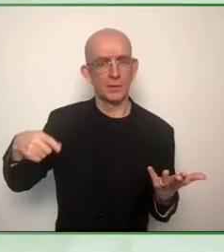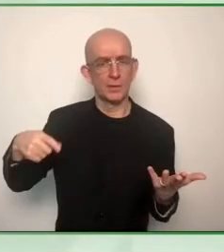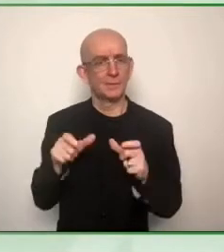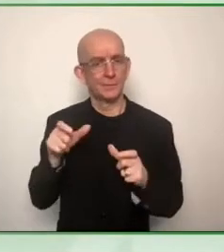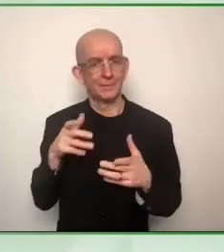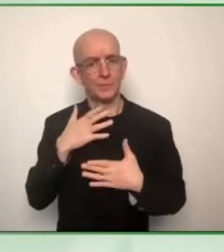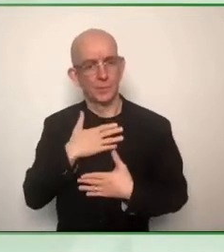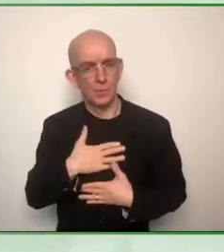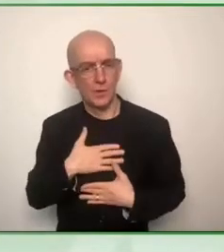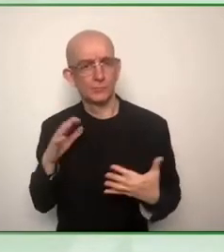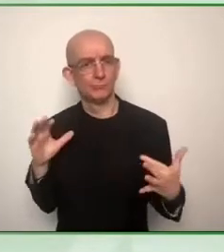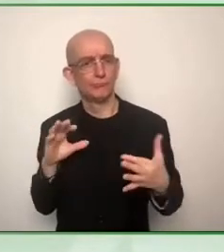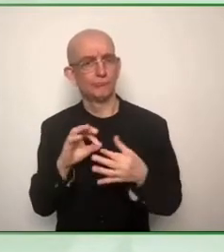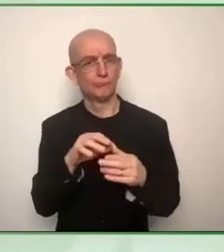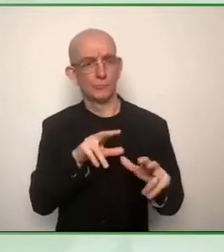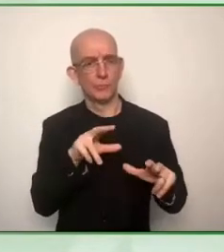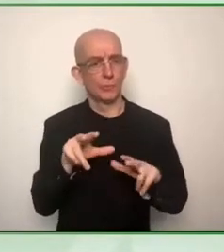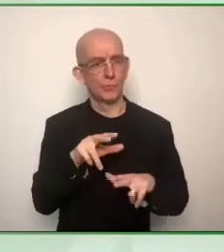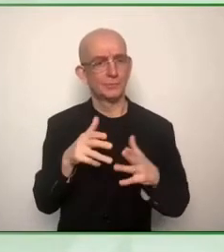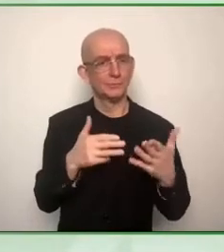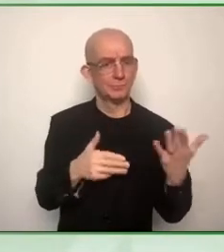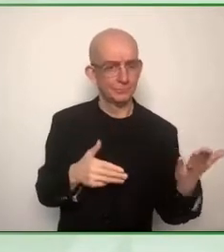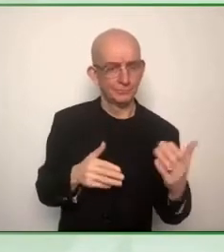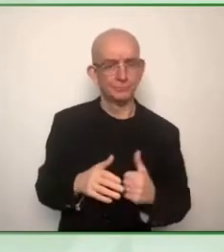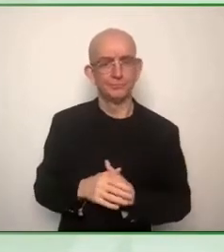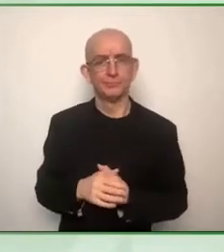happened since you got the award.